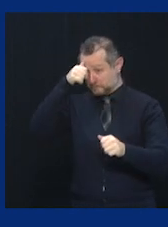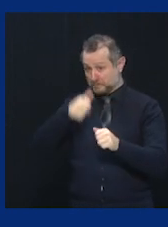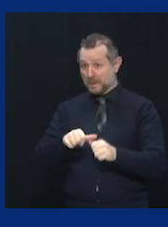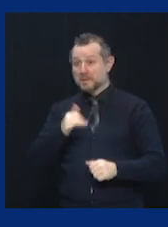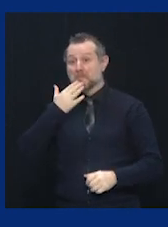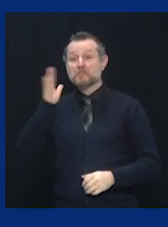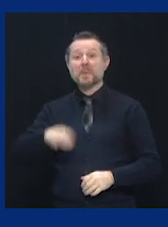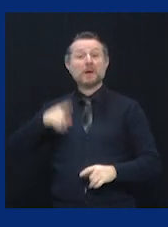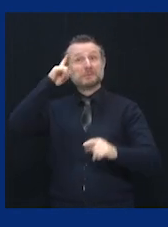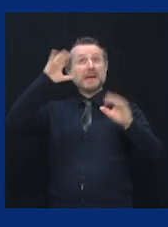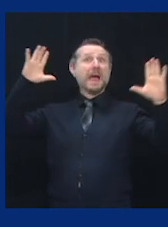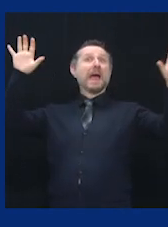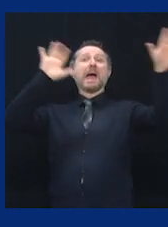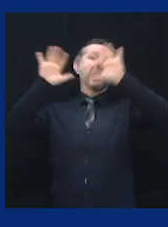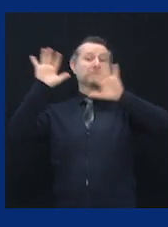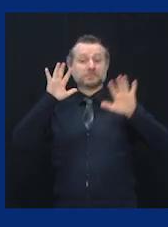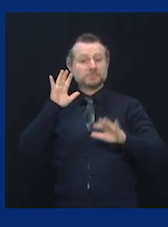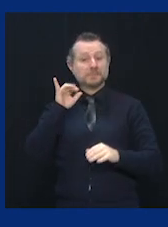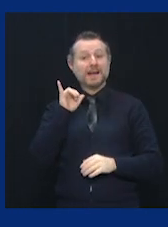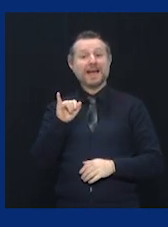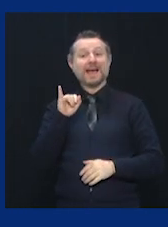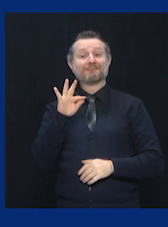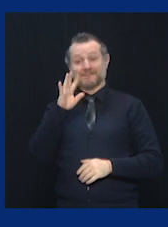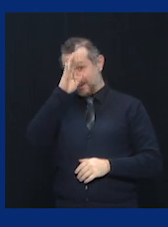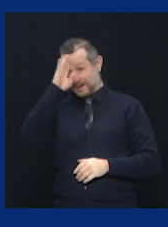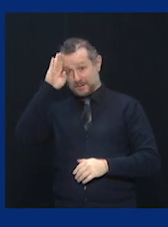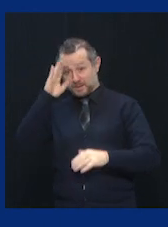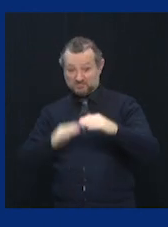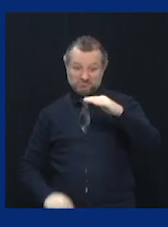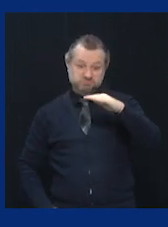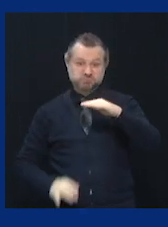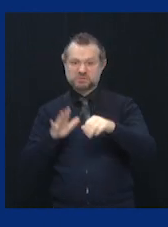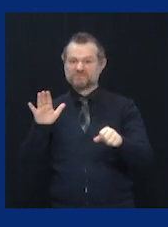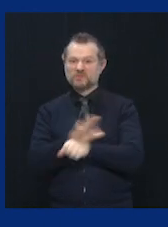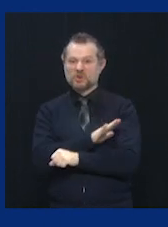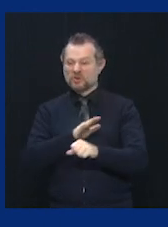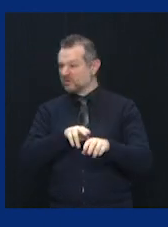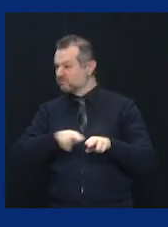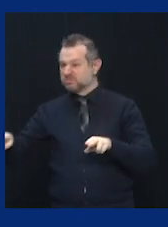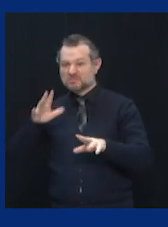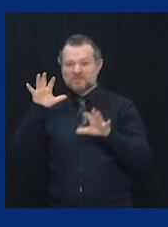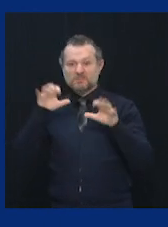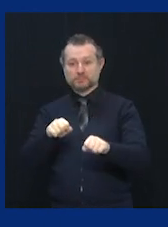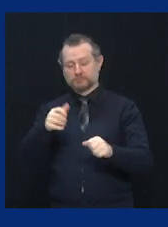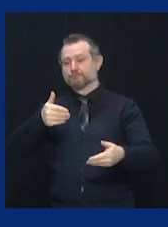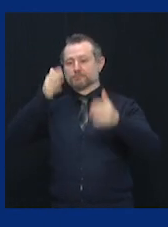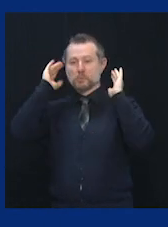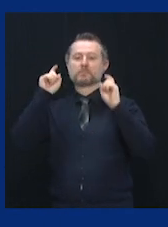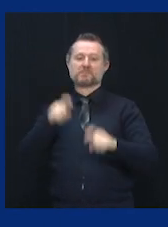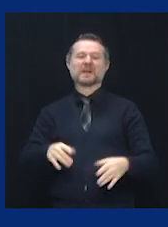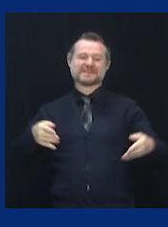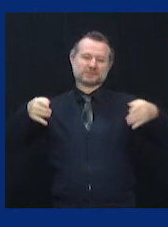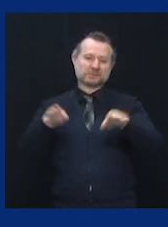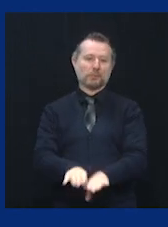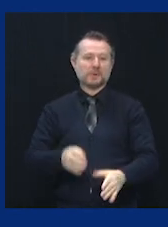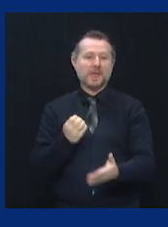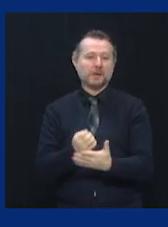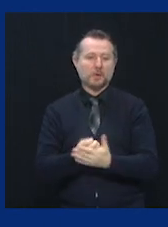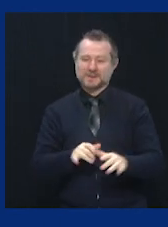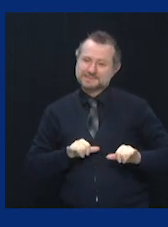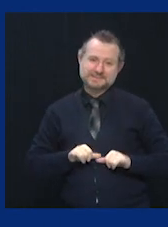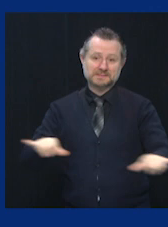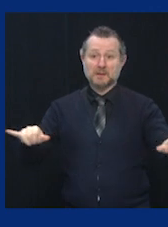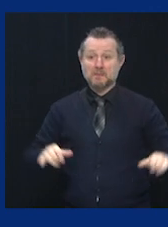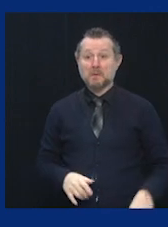is hospitals run out of capacity, and then you have to shut down. So 48% capacity is